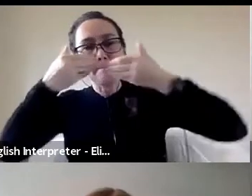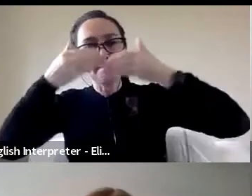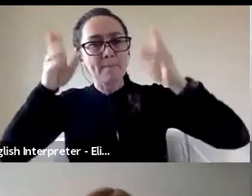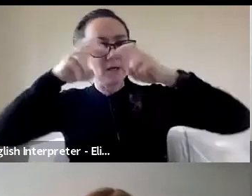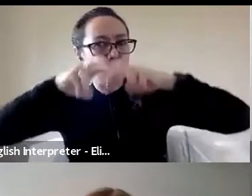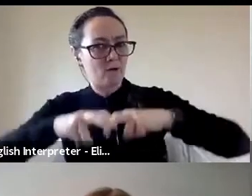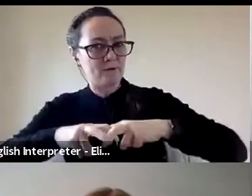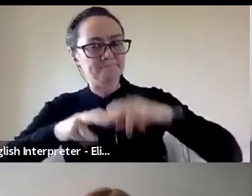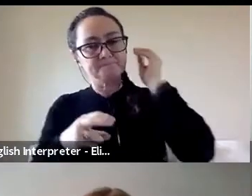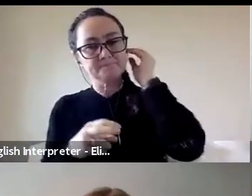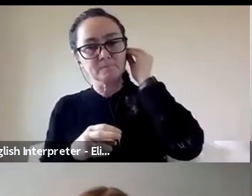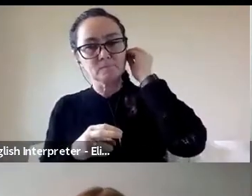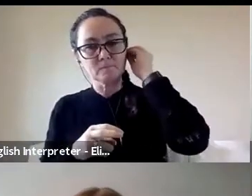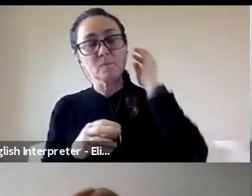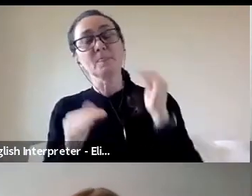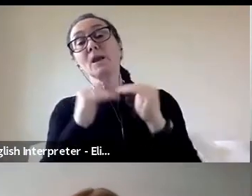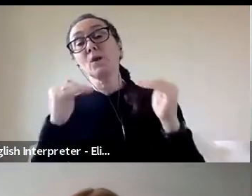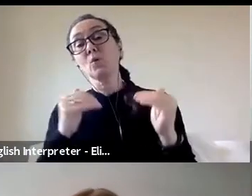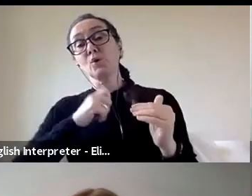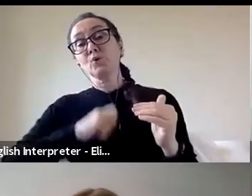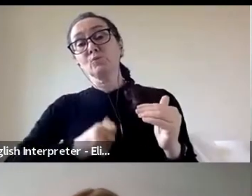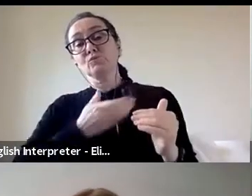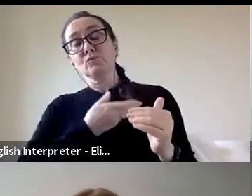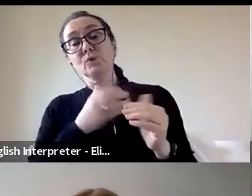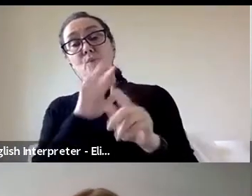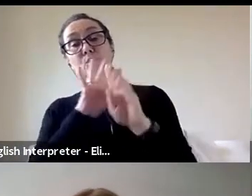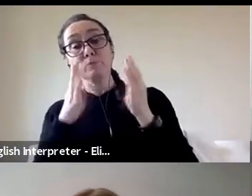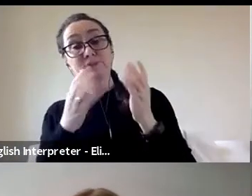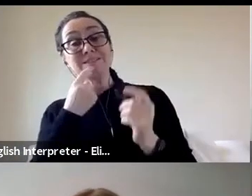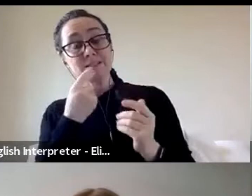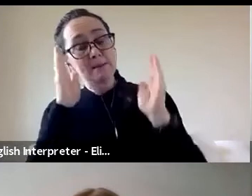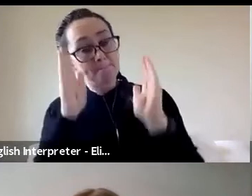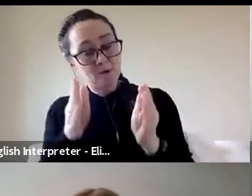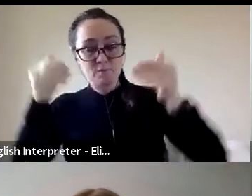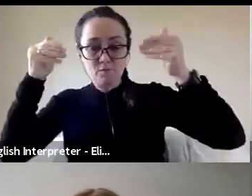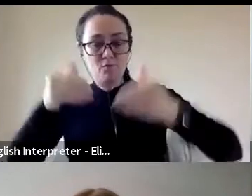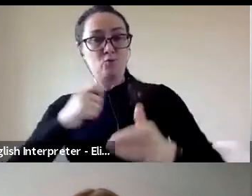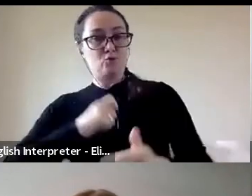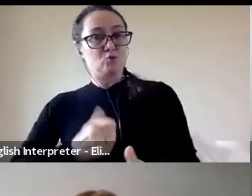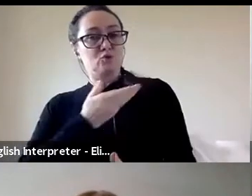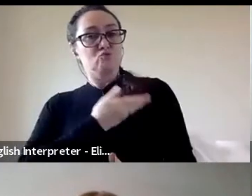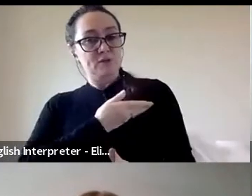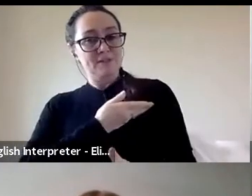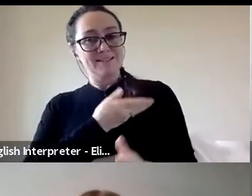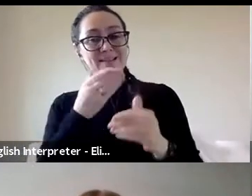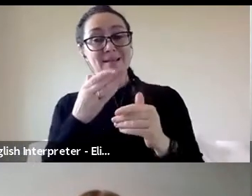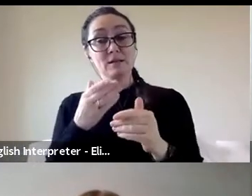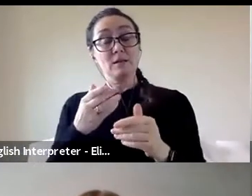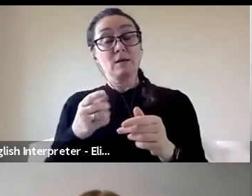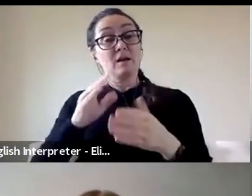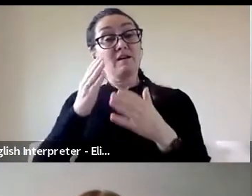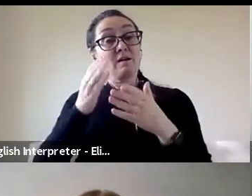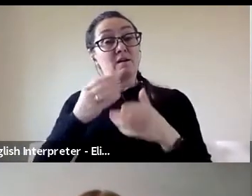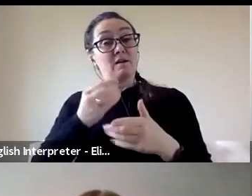say that should be human rights focused, and the First Minister has made that commitment, but we've got no idea when a